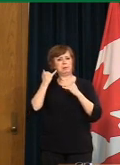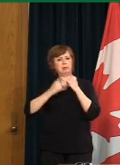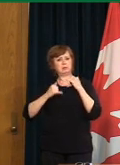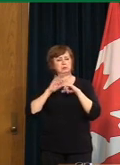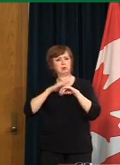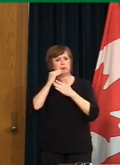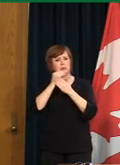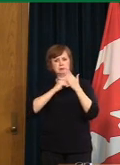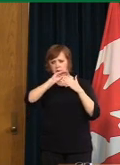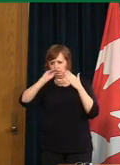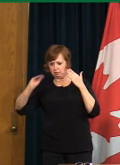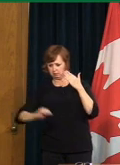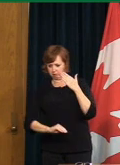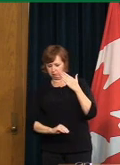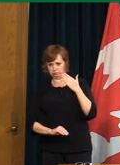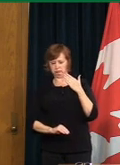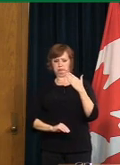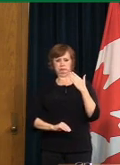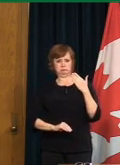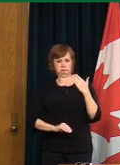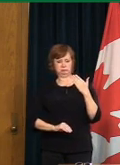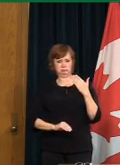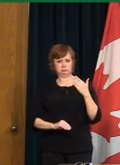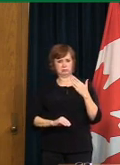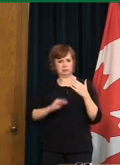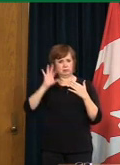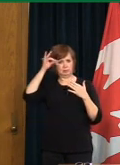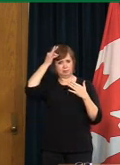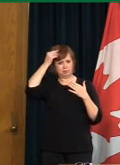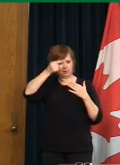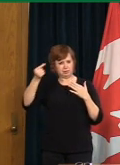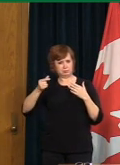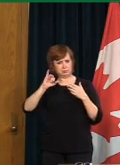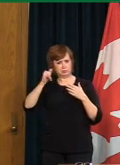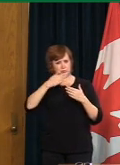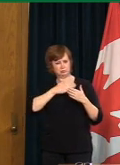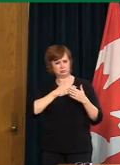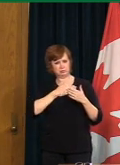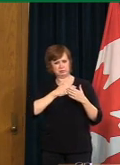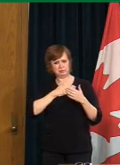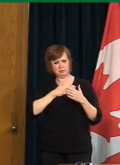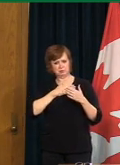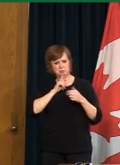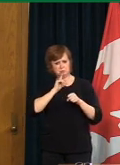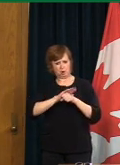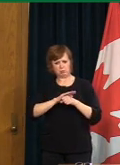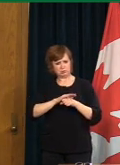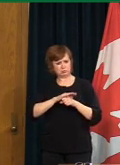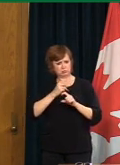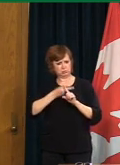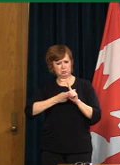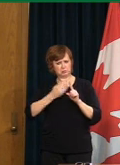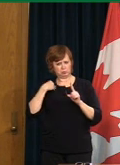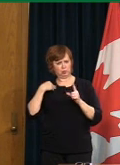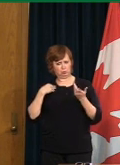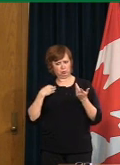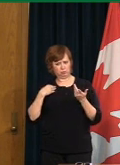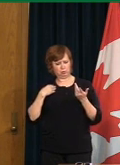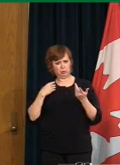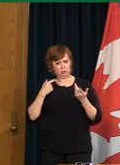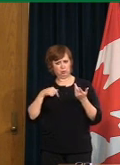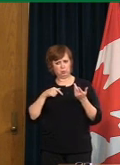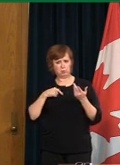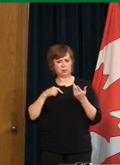the Prime Minister and the federal government have signed that he had touted a couple of months ago. So the first way is to procure that